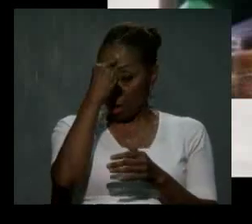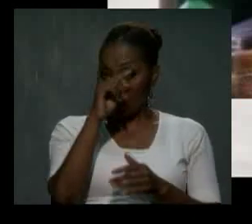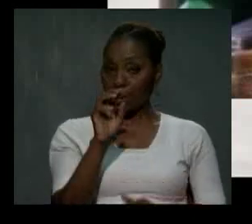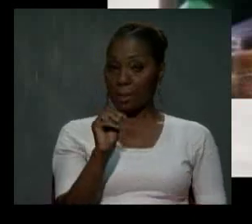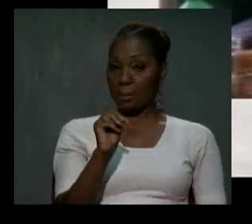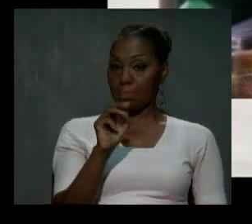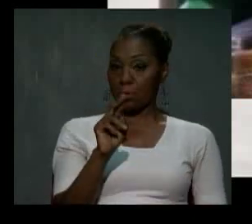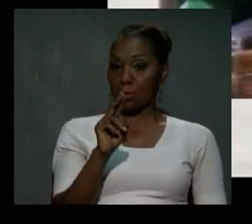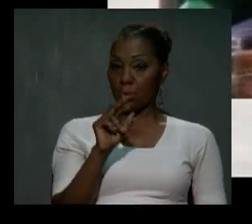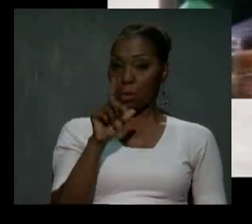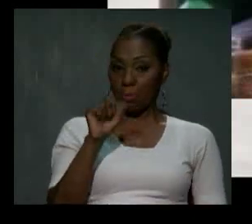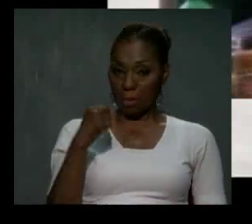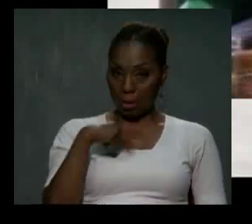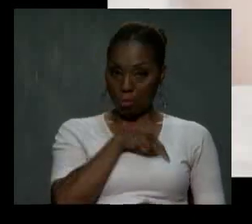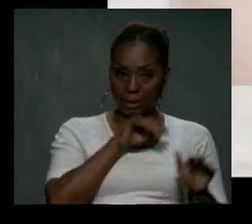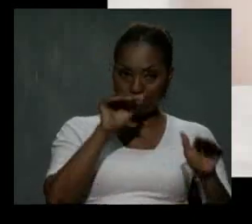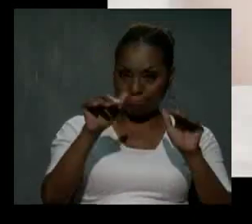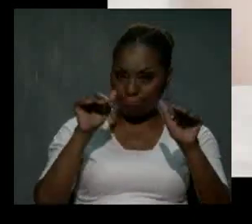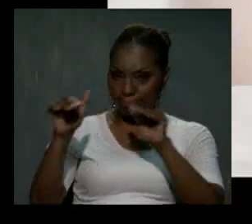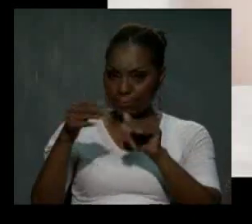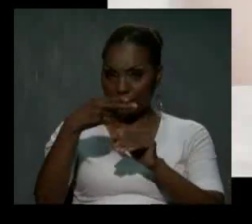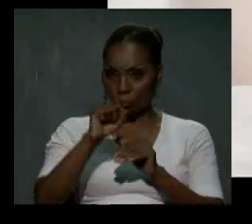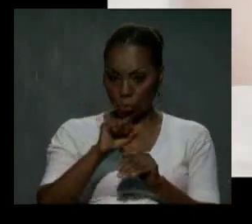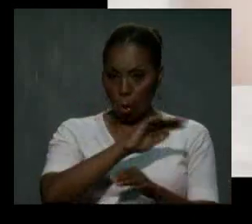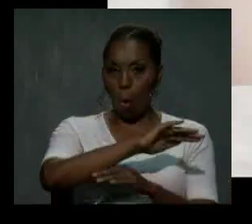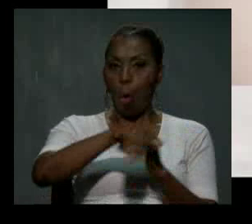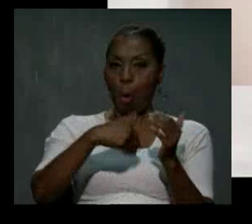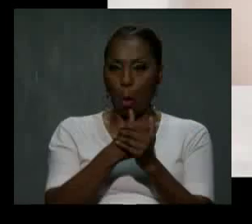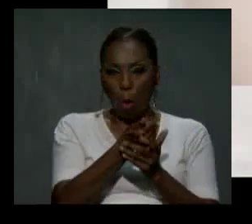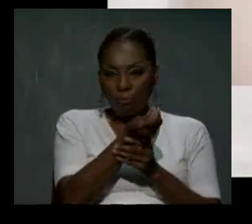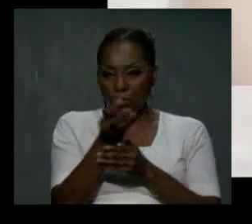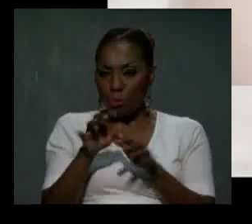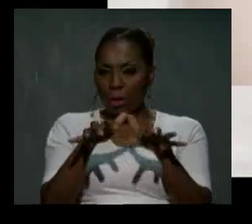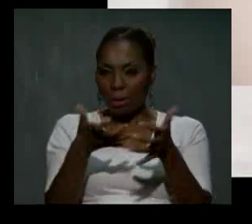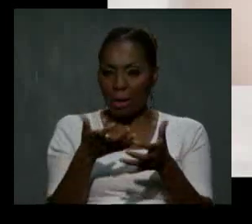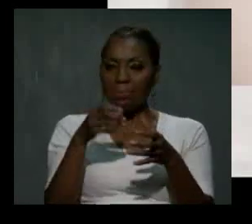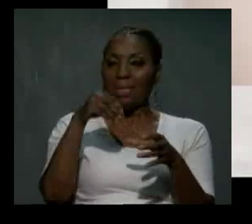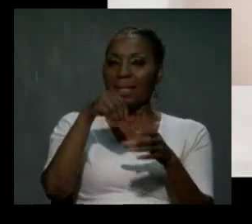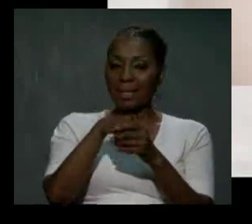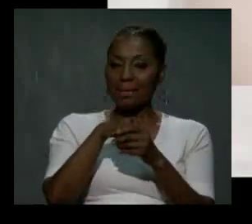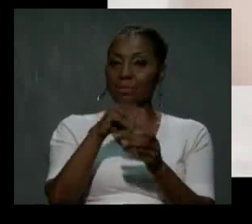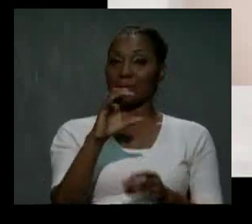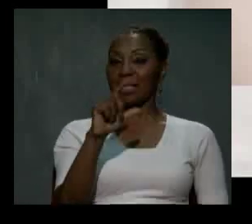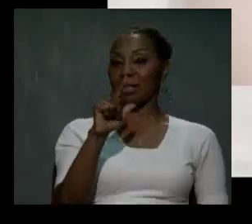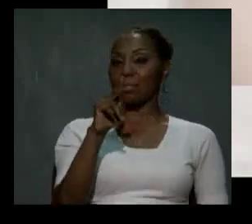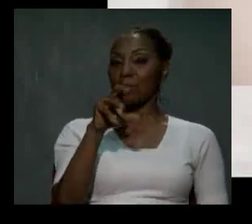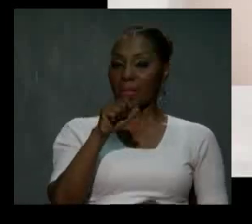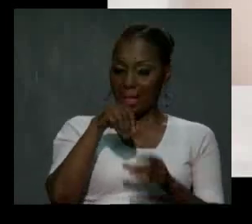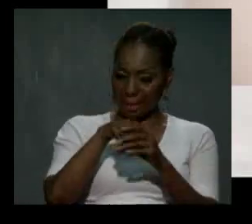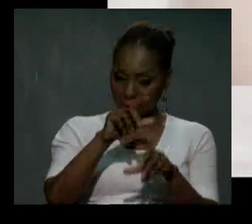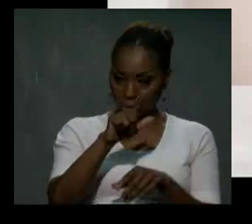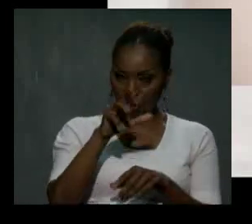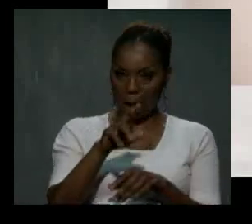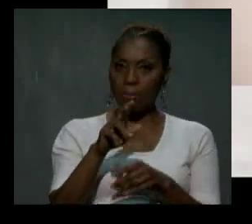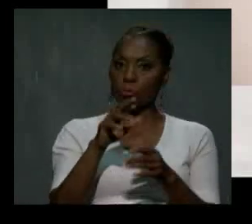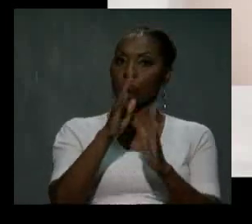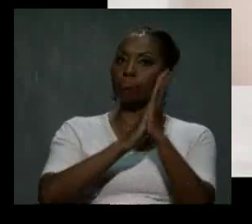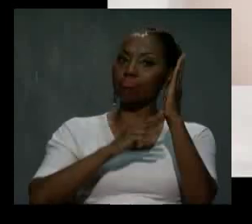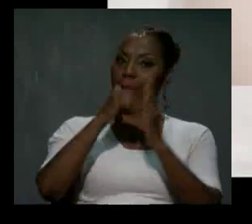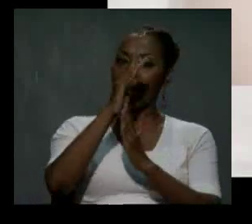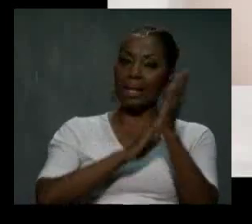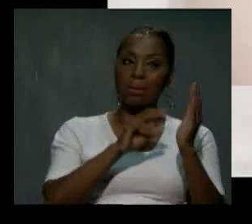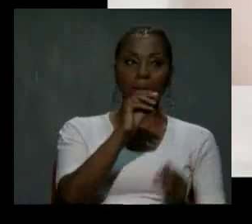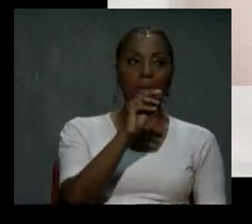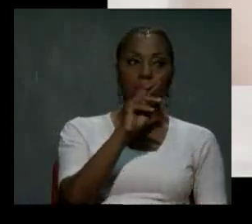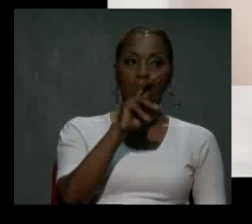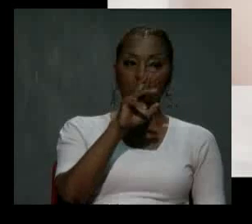had reached out to all of the high schools, a couple of clubs here in Little Rock, to do a mural, and they're 7 feet